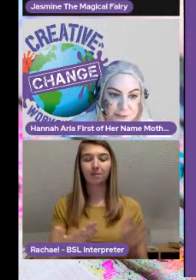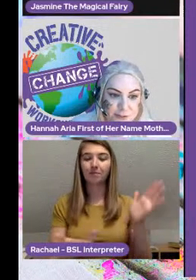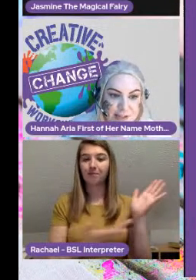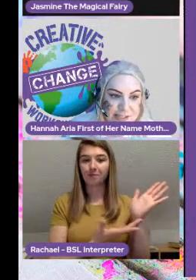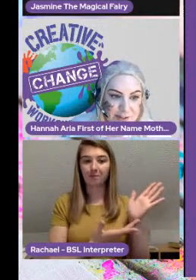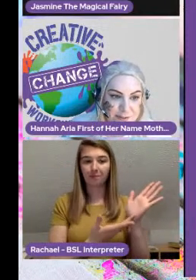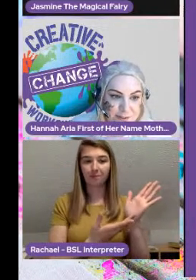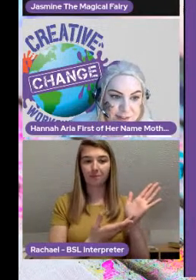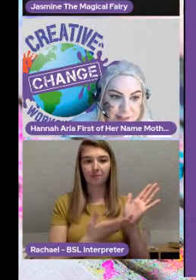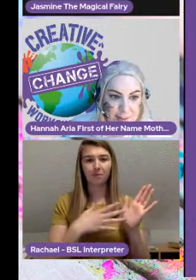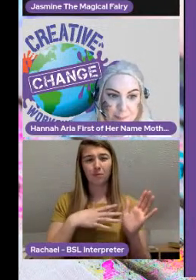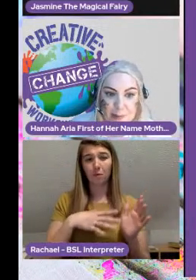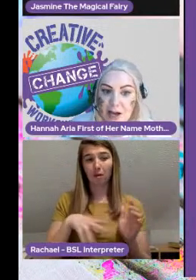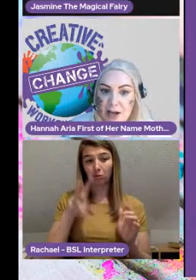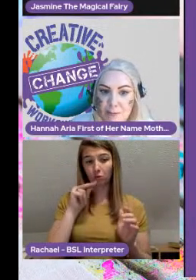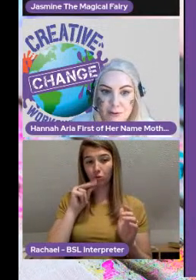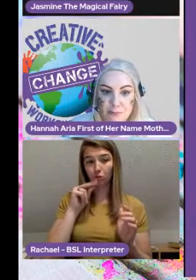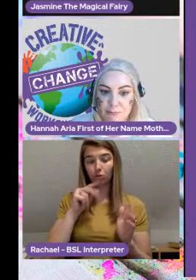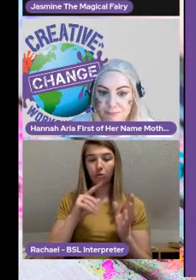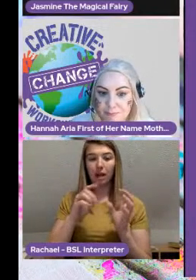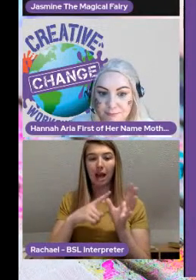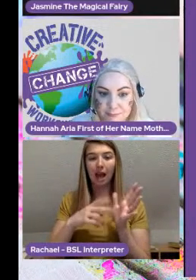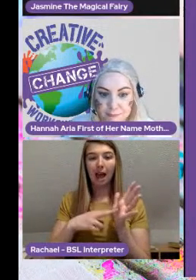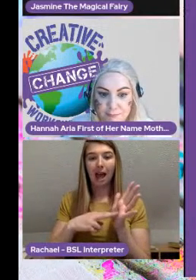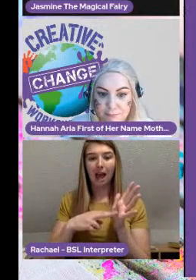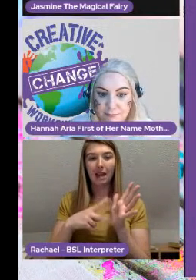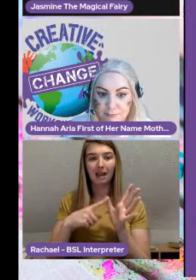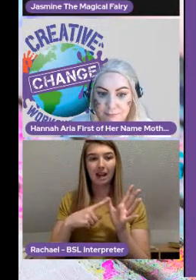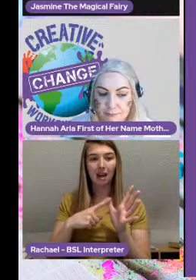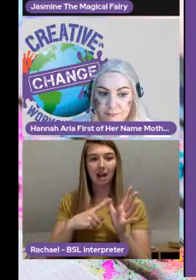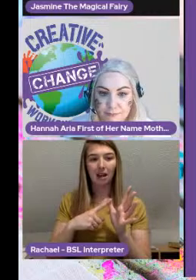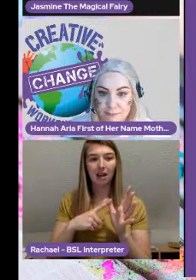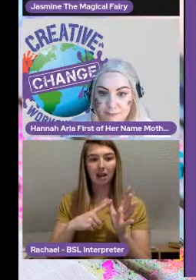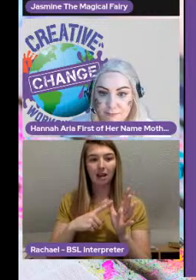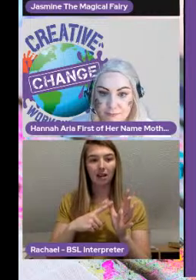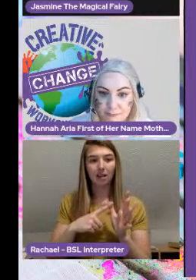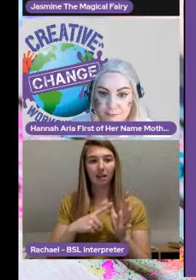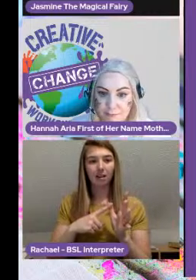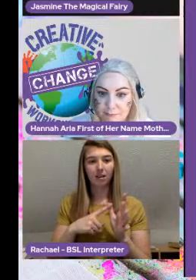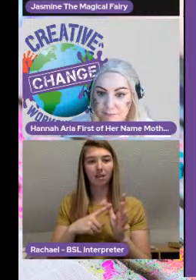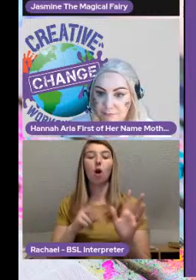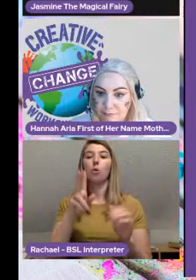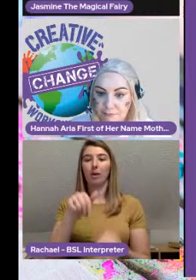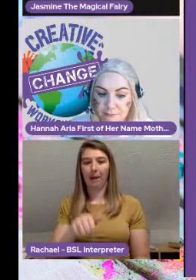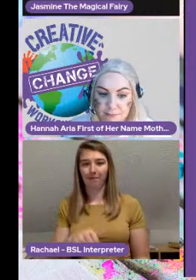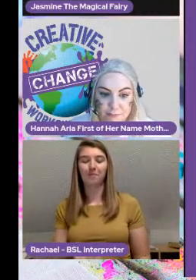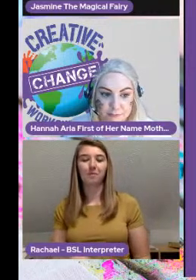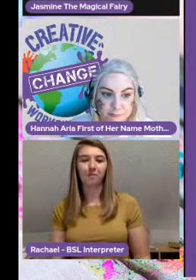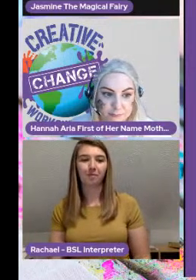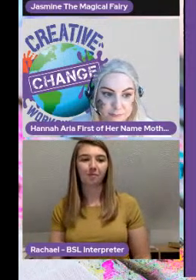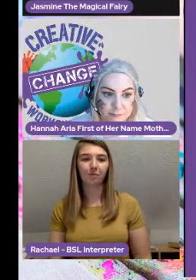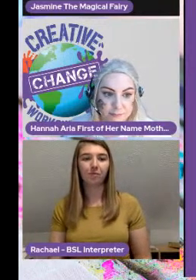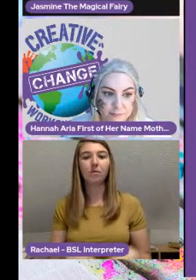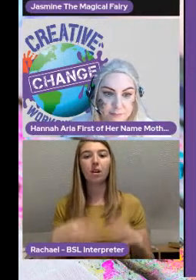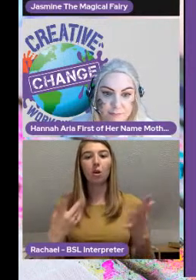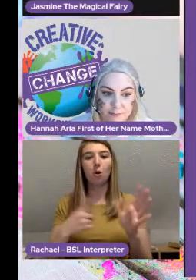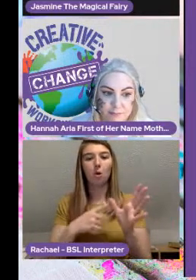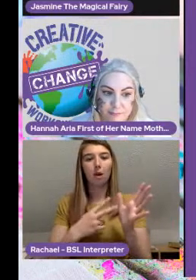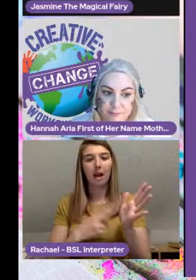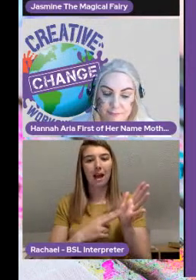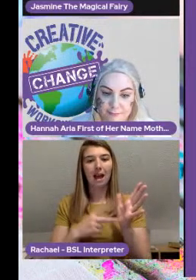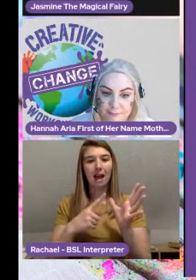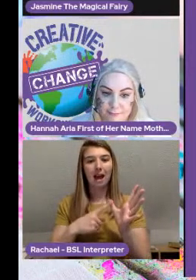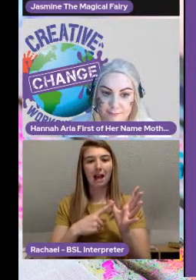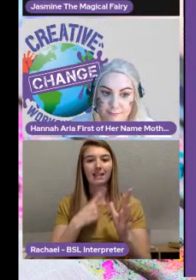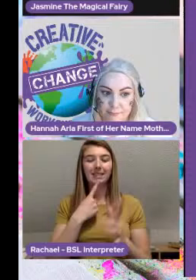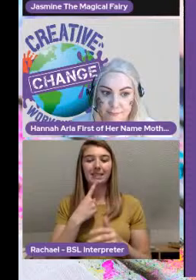Excellent. Do you want to read out the blurb? Oh, yeah, I'm on it. So Anna says, "Hi,